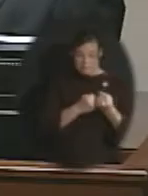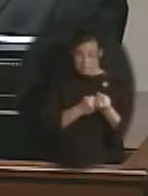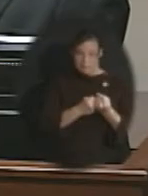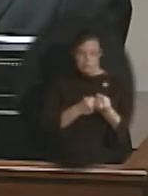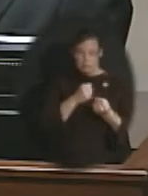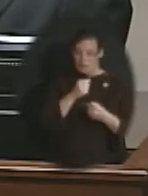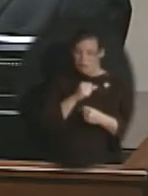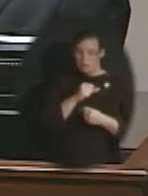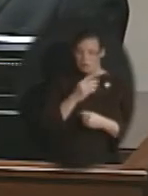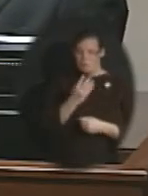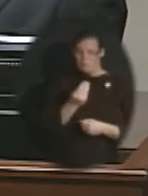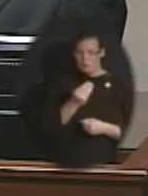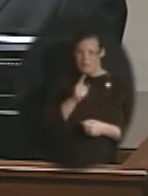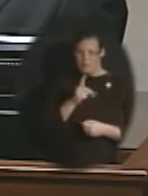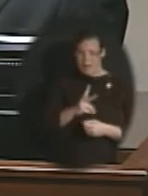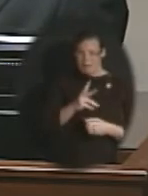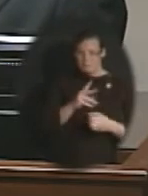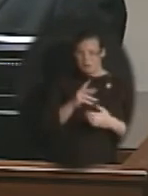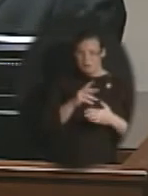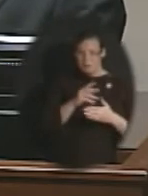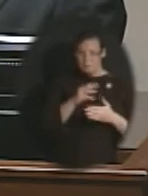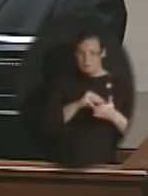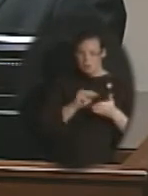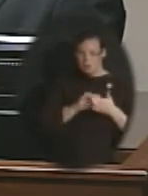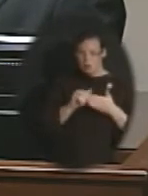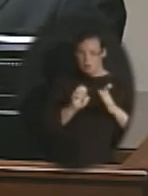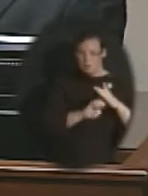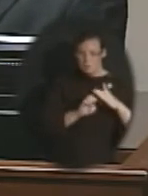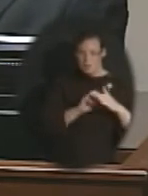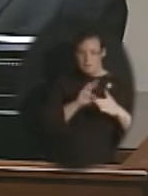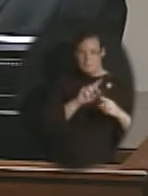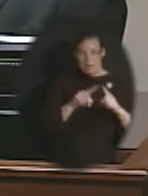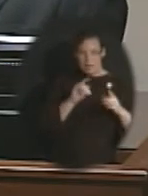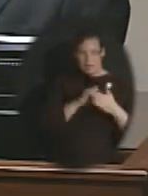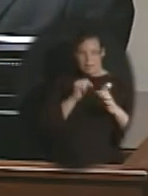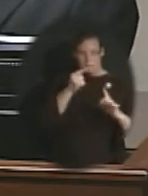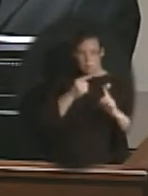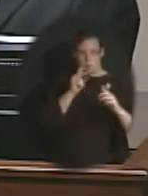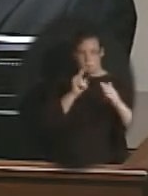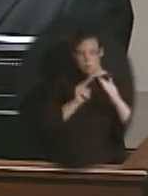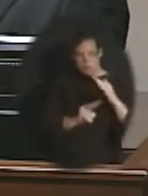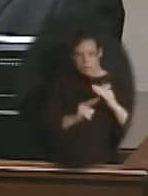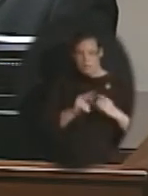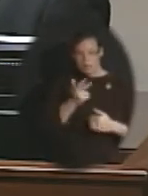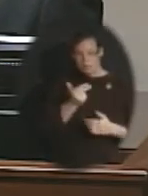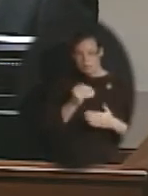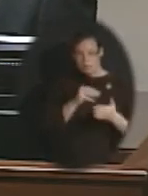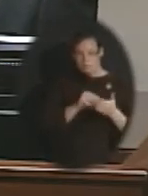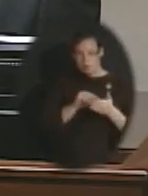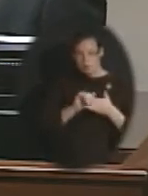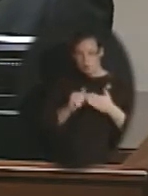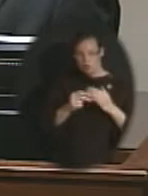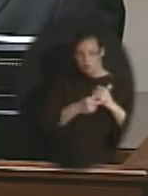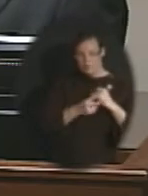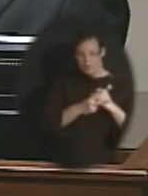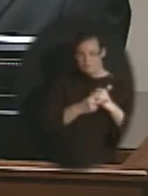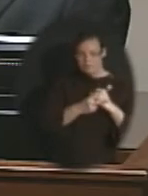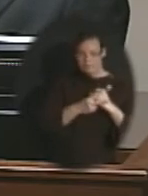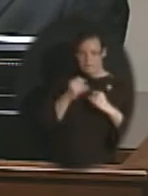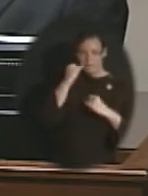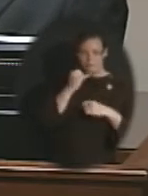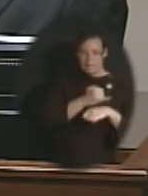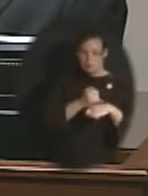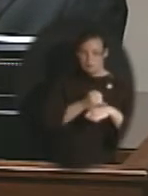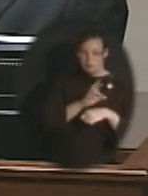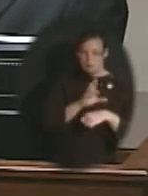at a $14.5 million elementary and the market's moved a little bit, but at that point we were projecting a $13 million savings if the interest